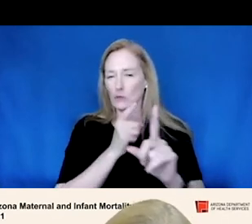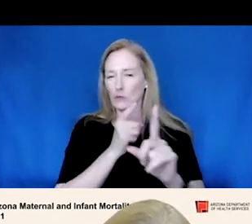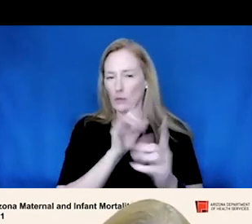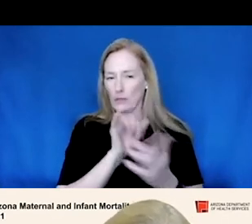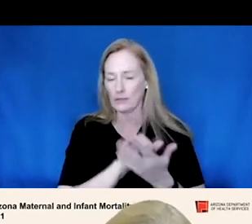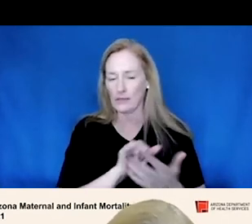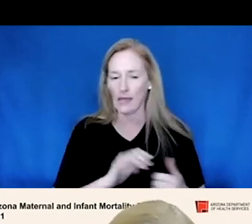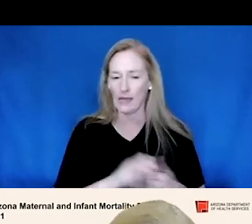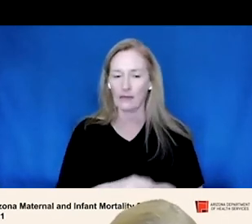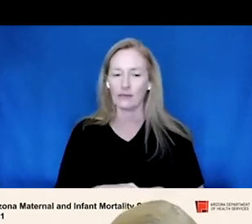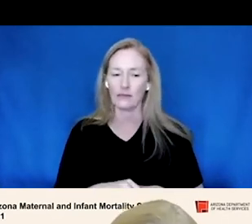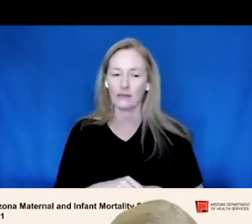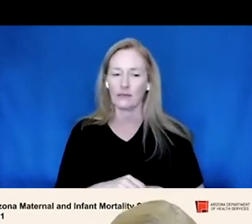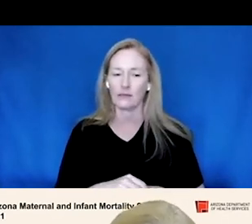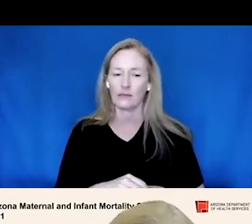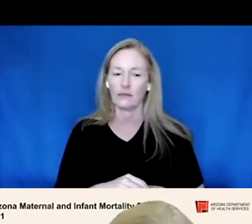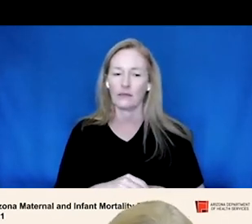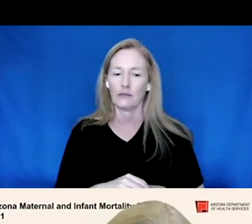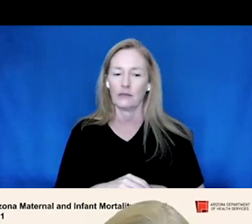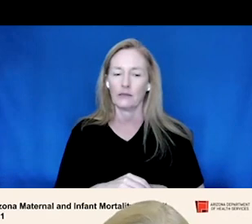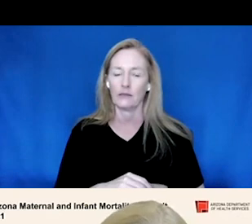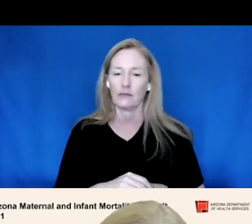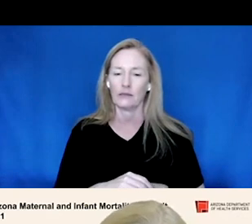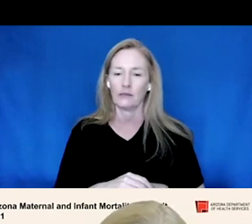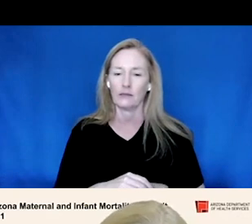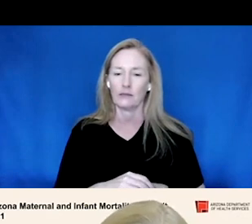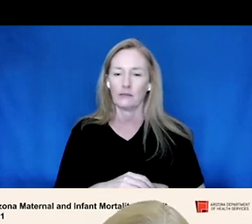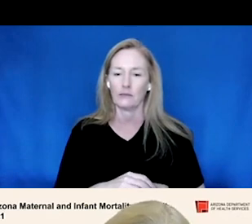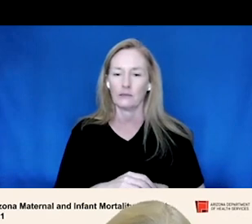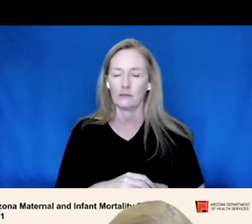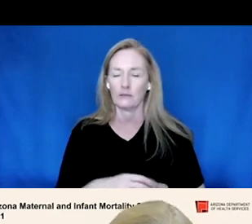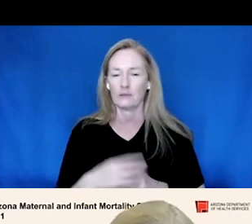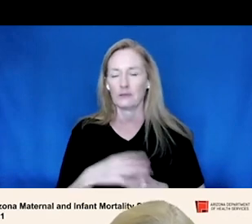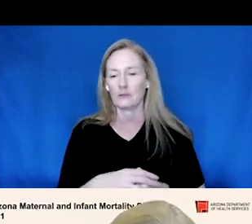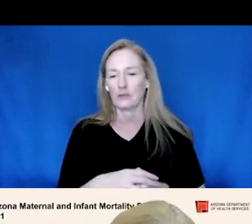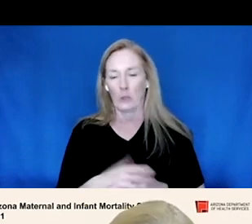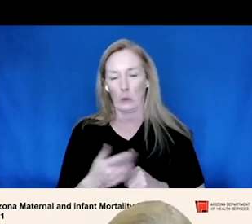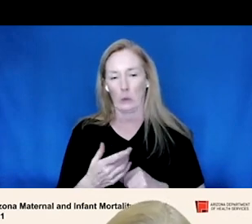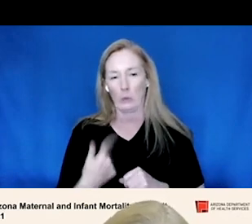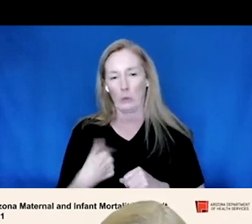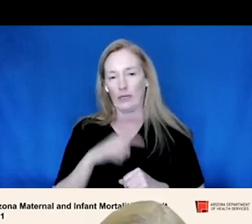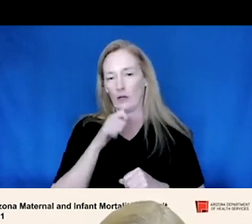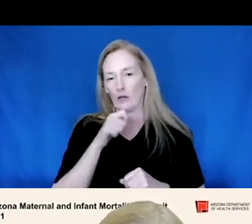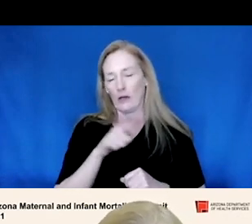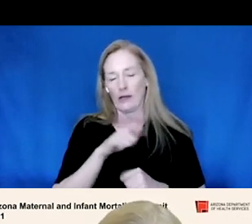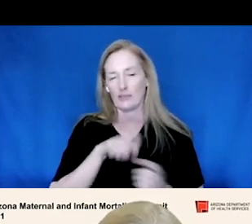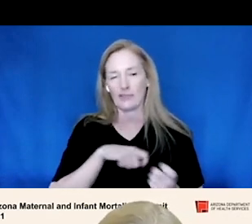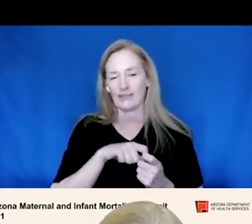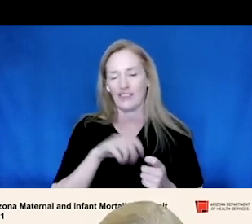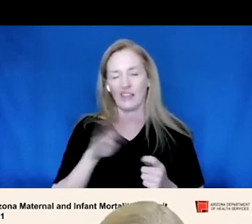women and what that would look like, but we are not specifically billing those codes.